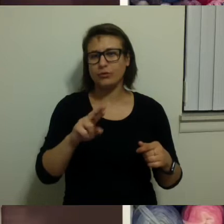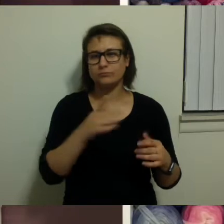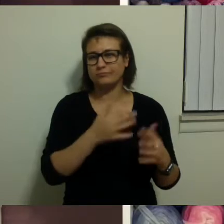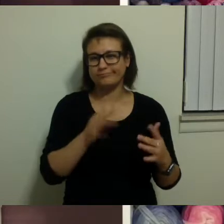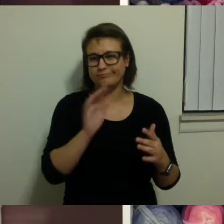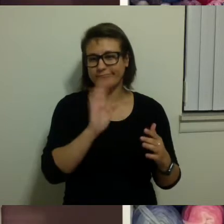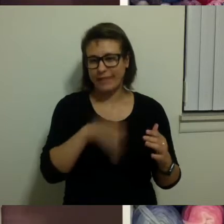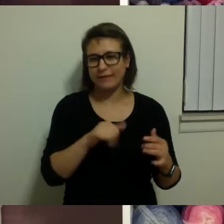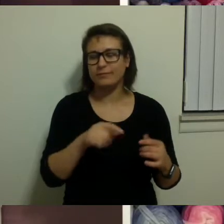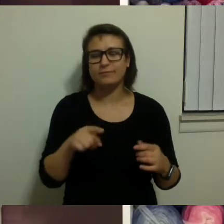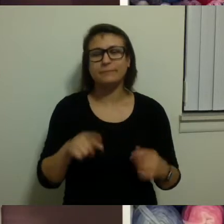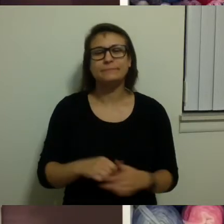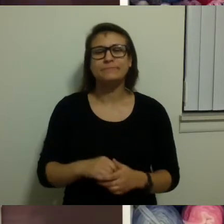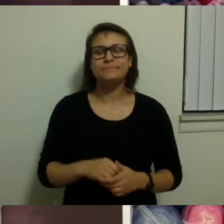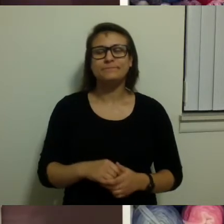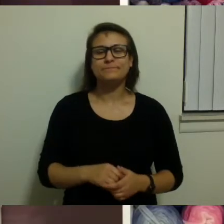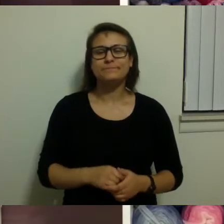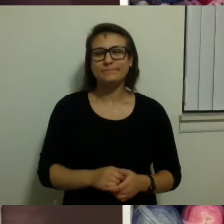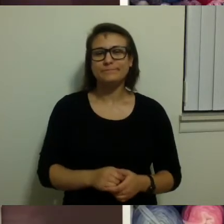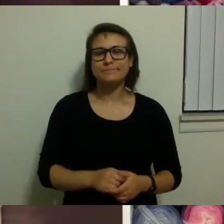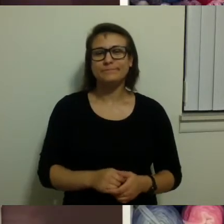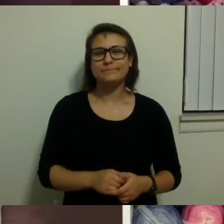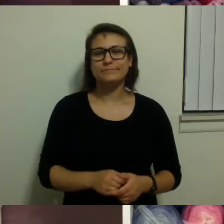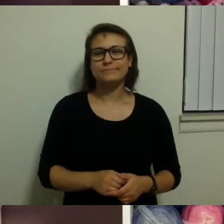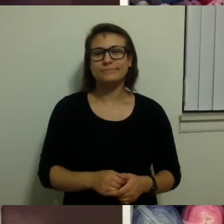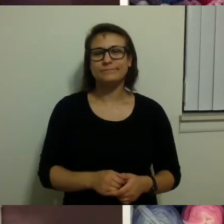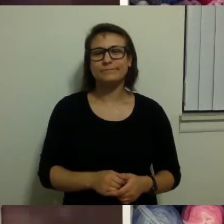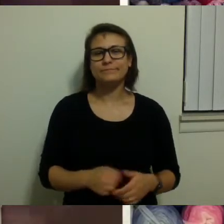tamper bar thing and